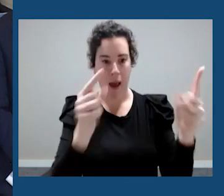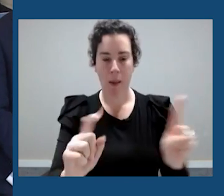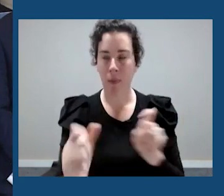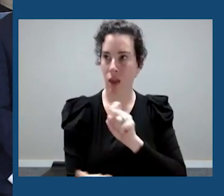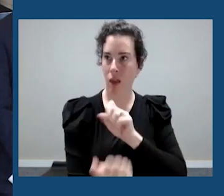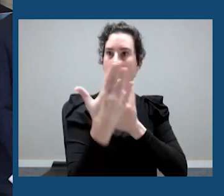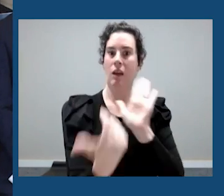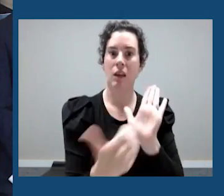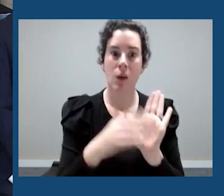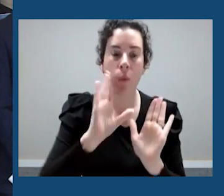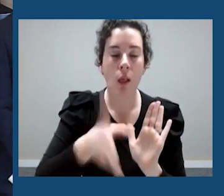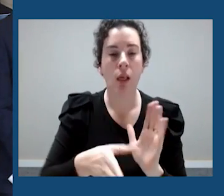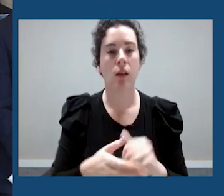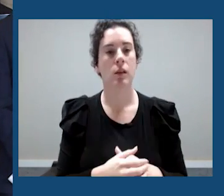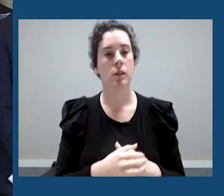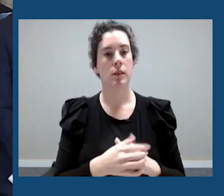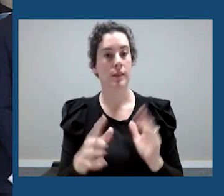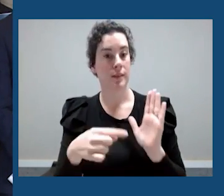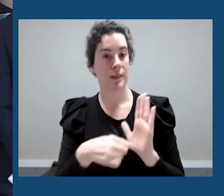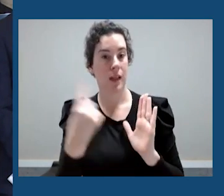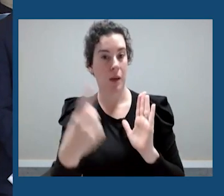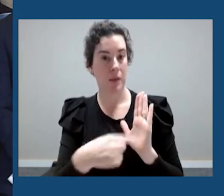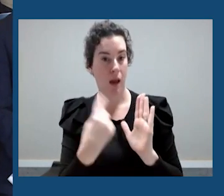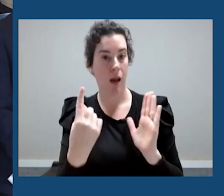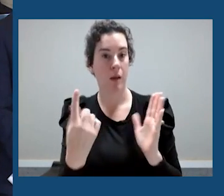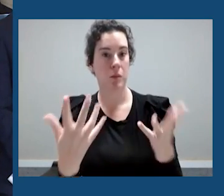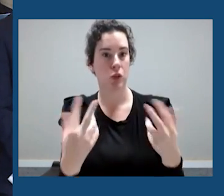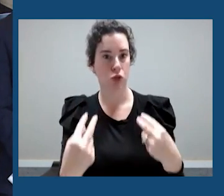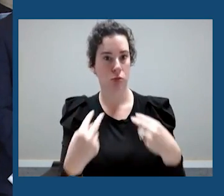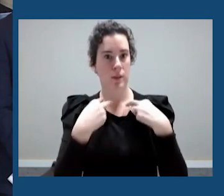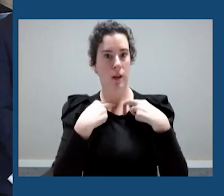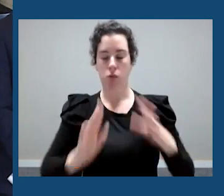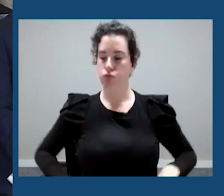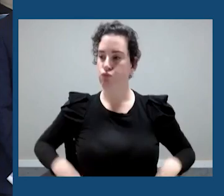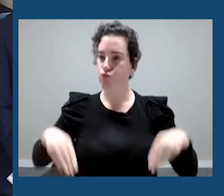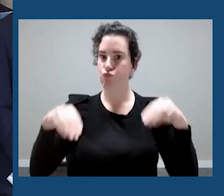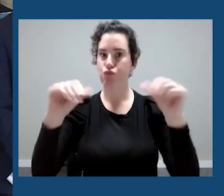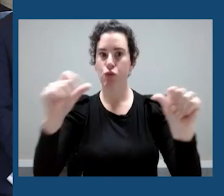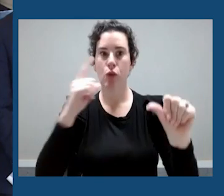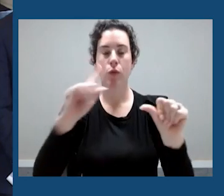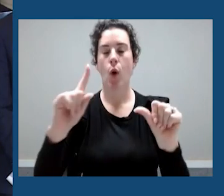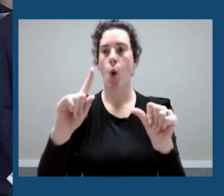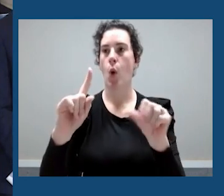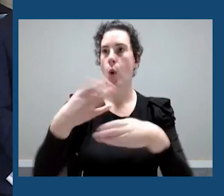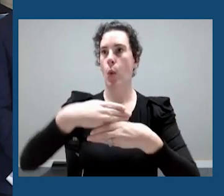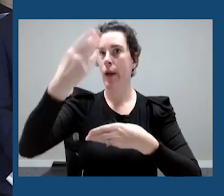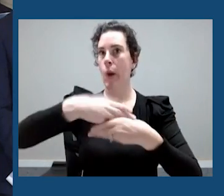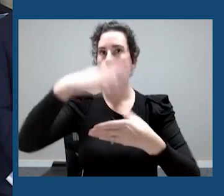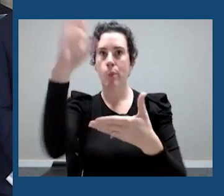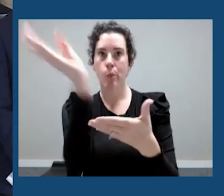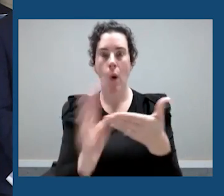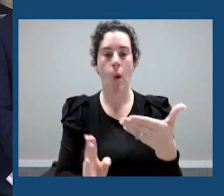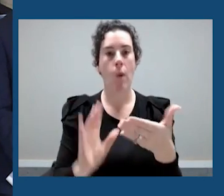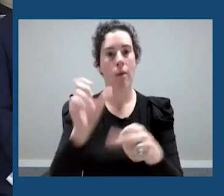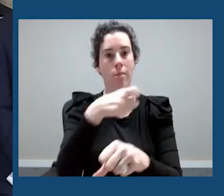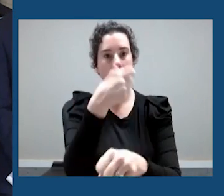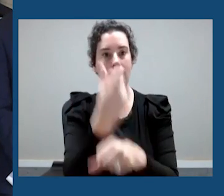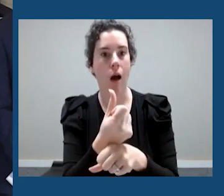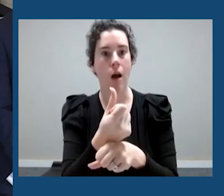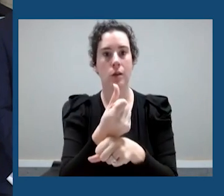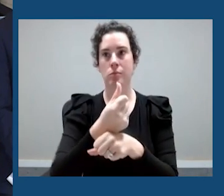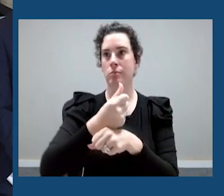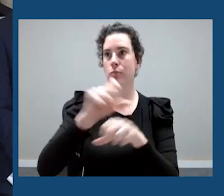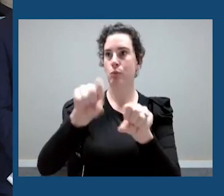And sometimes you're then stuck paying out-of-pocket expenses for the broken windows, the broken locks, replaced stolen items, and all the